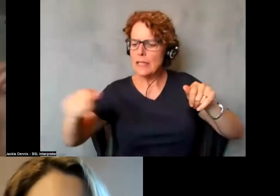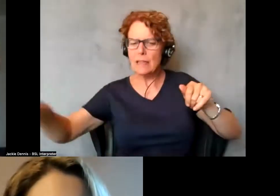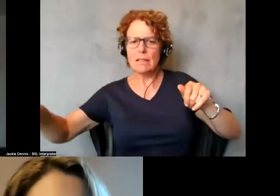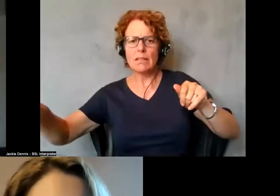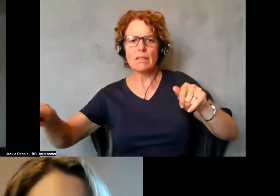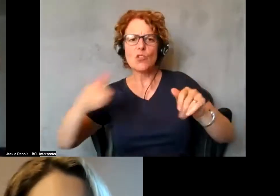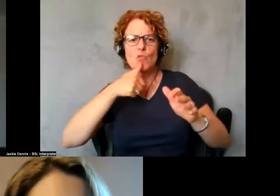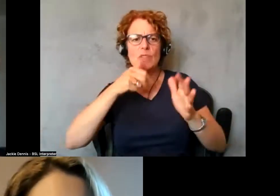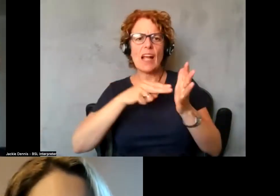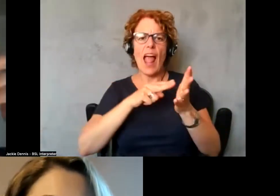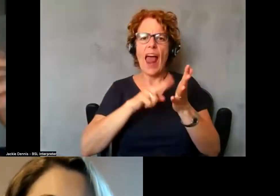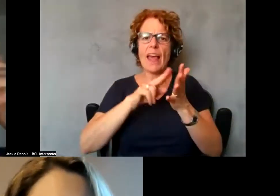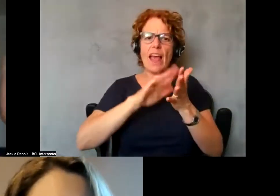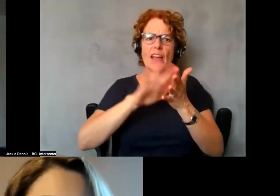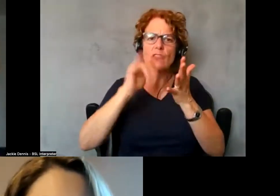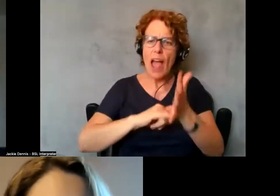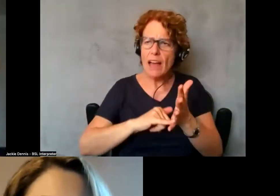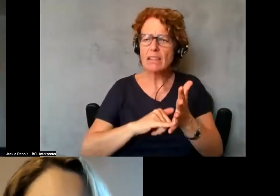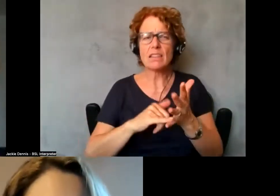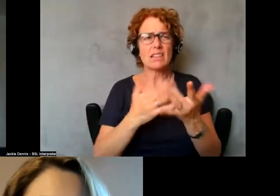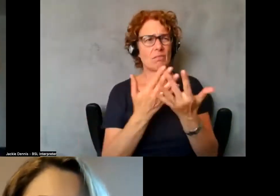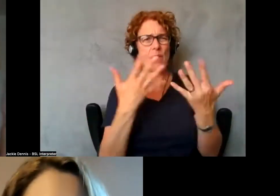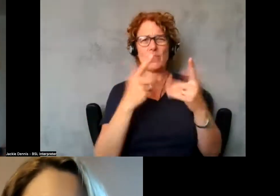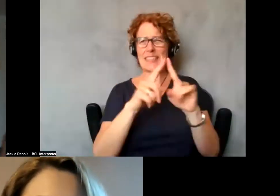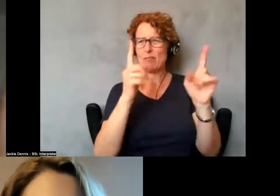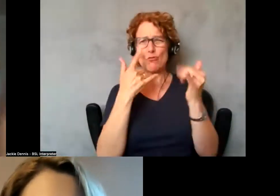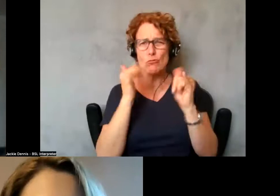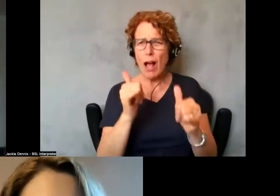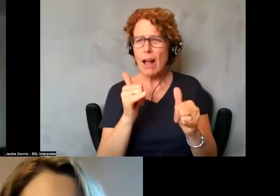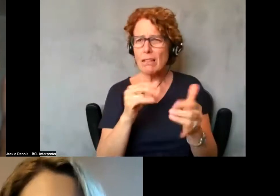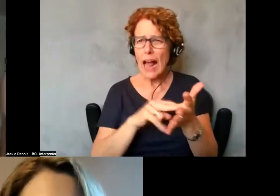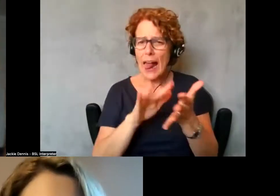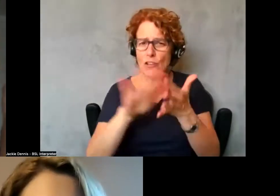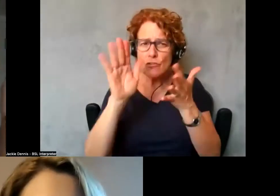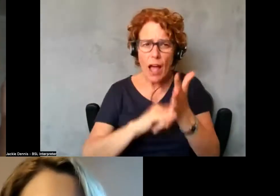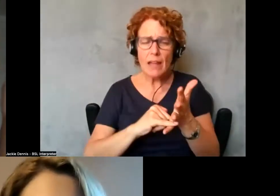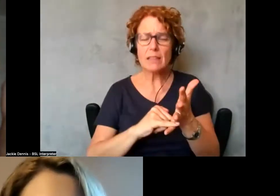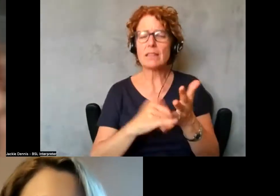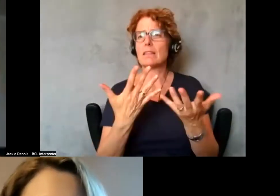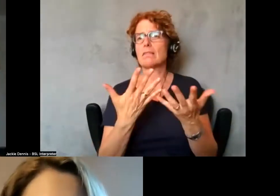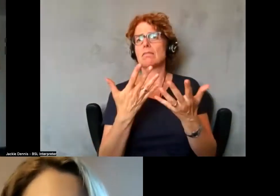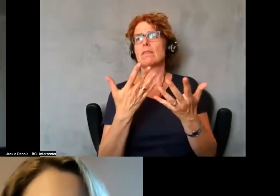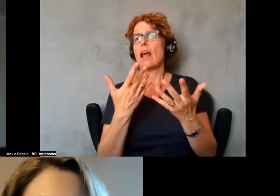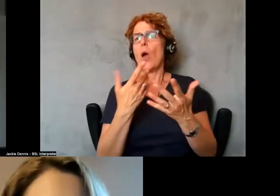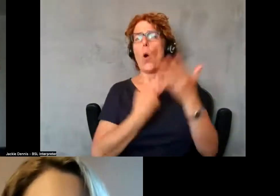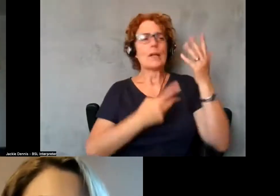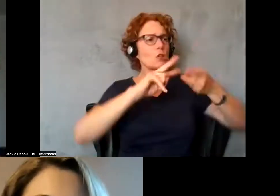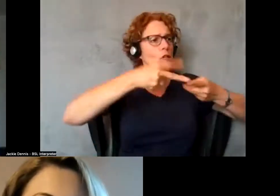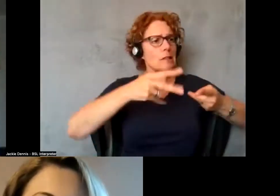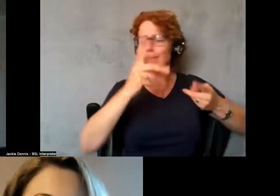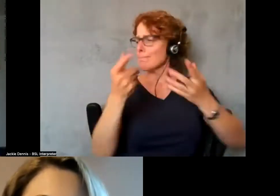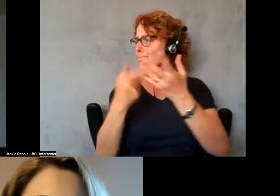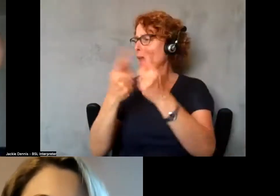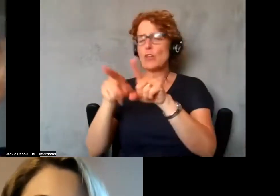therapy on the NHS. We've got a multitude of trials, and it's not just gene specific, it's those agnostic ones I talked about.